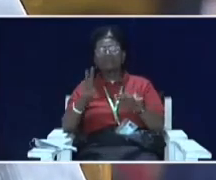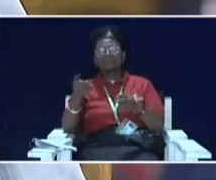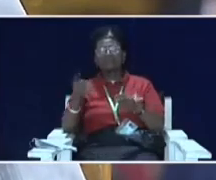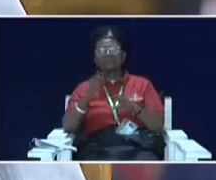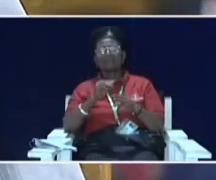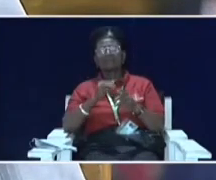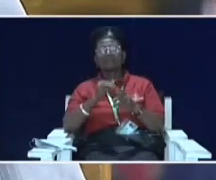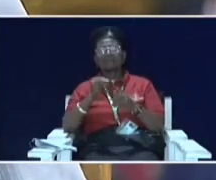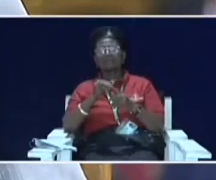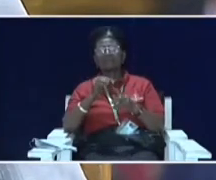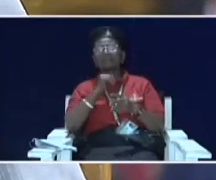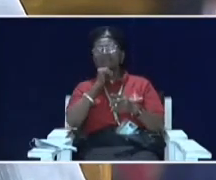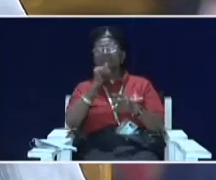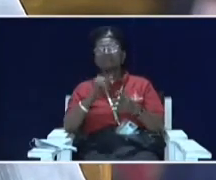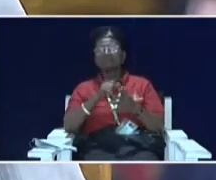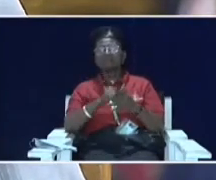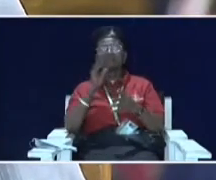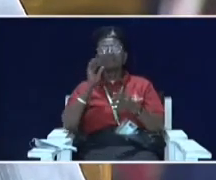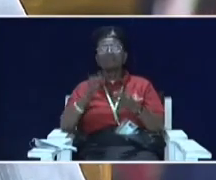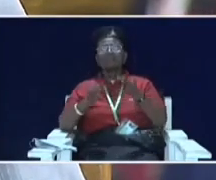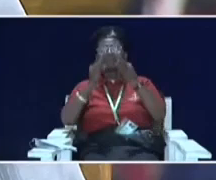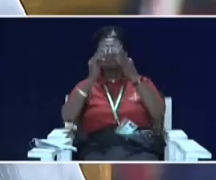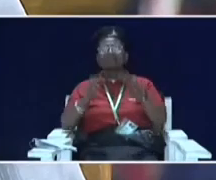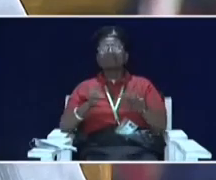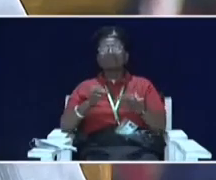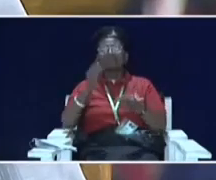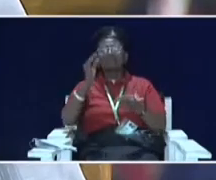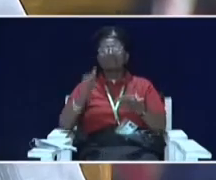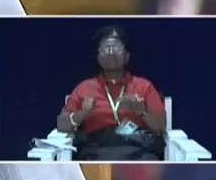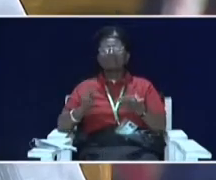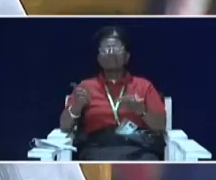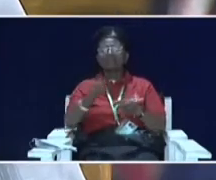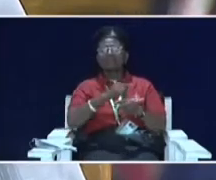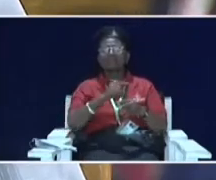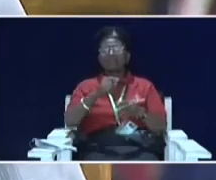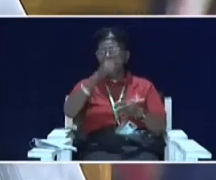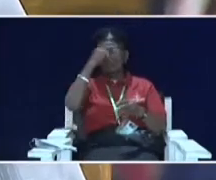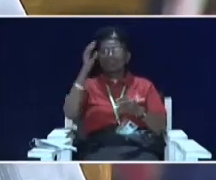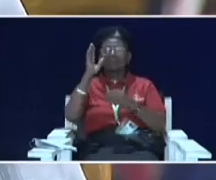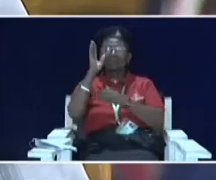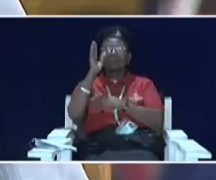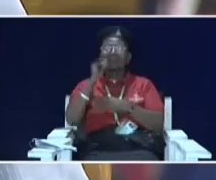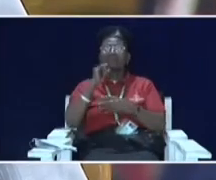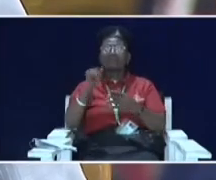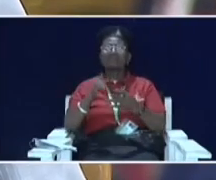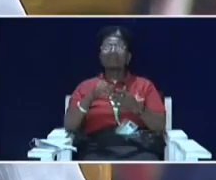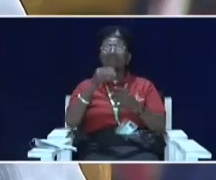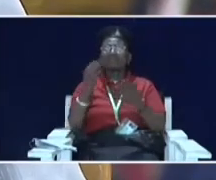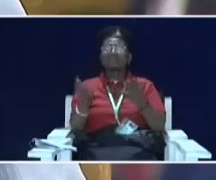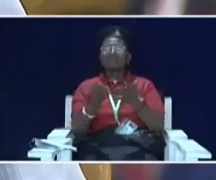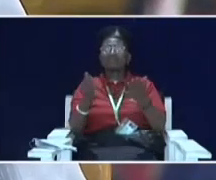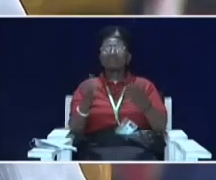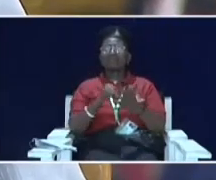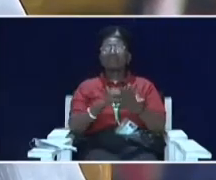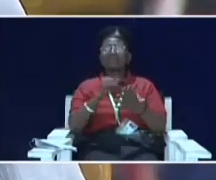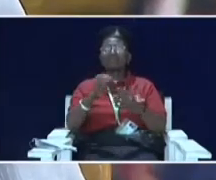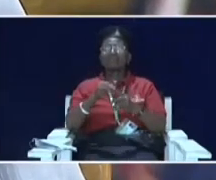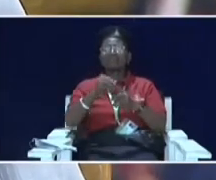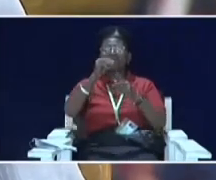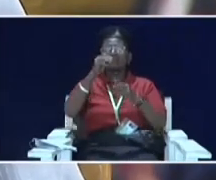by you. God is here. It's a very special night. Come to the